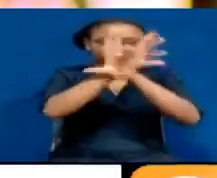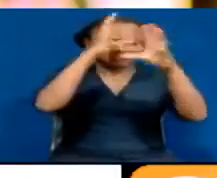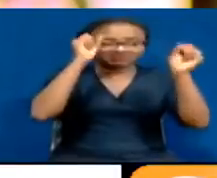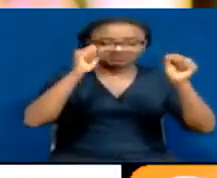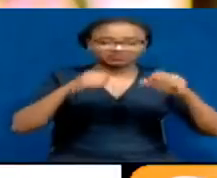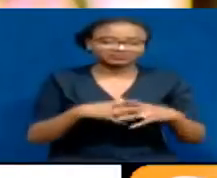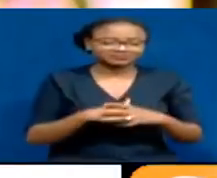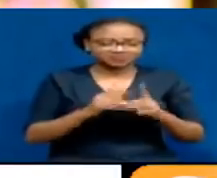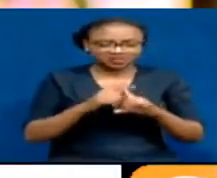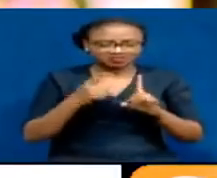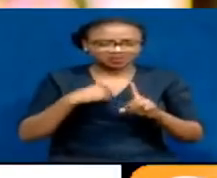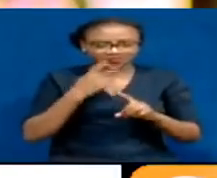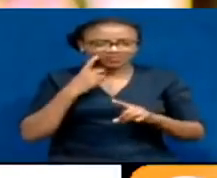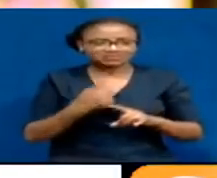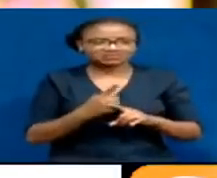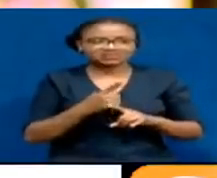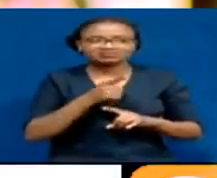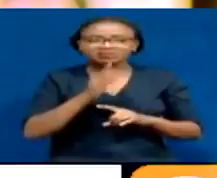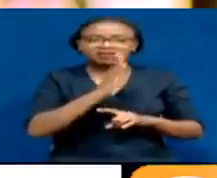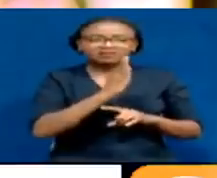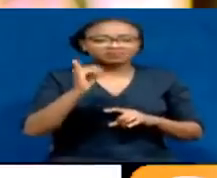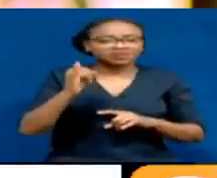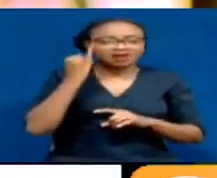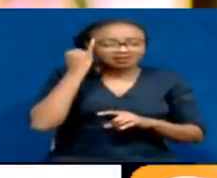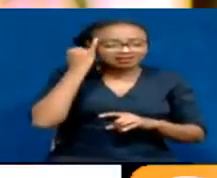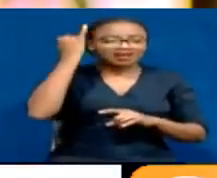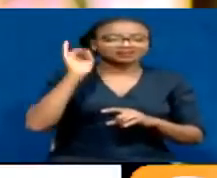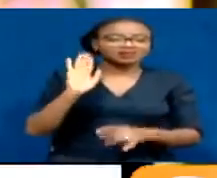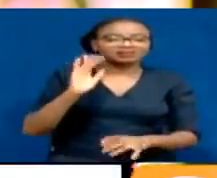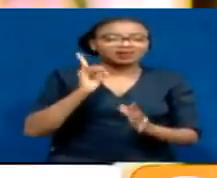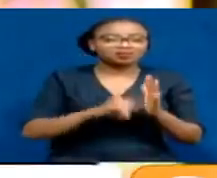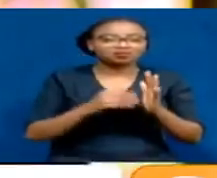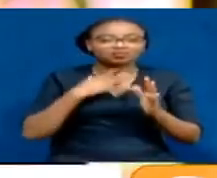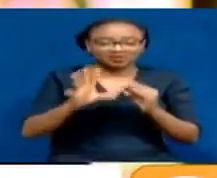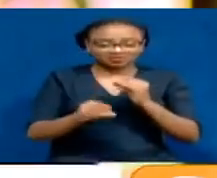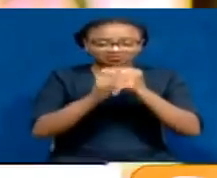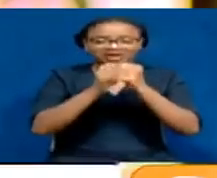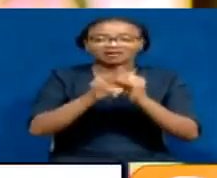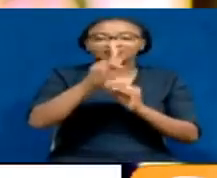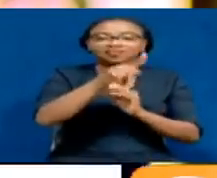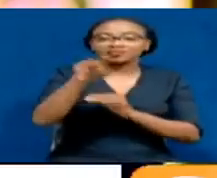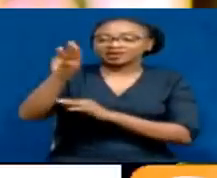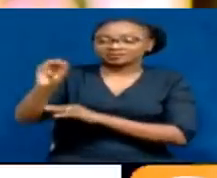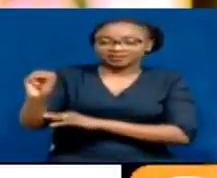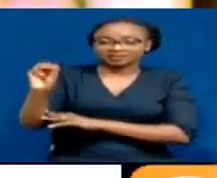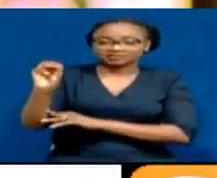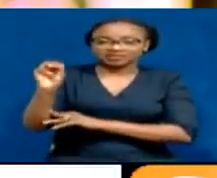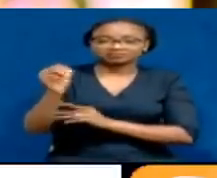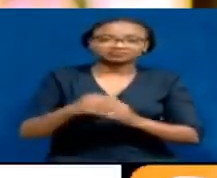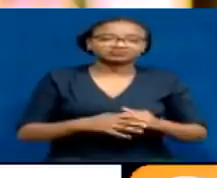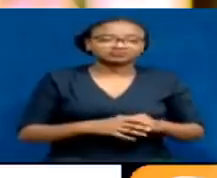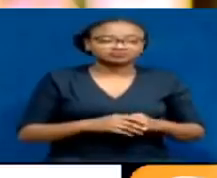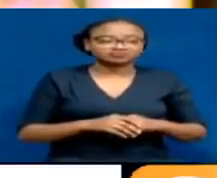The most noticeable aspect of BBI is the idea of a prime minister, right? Creation